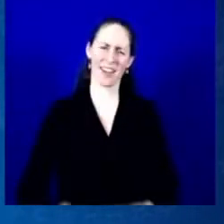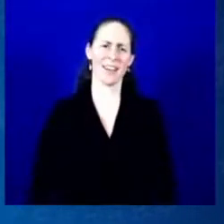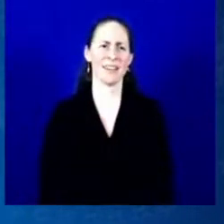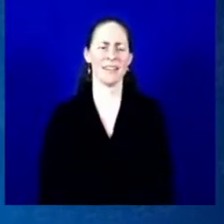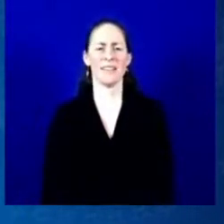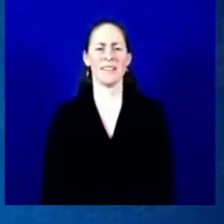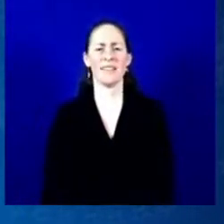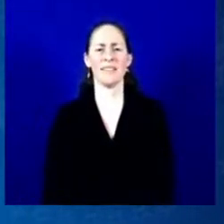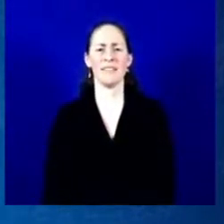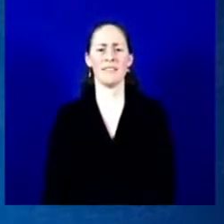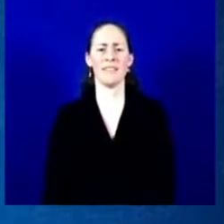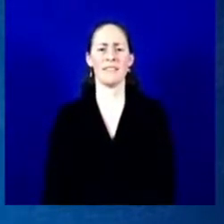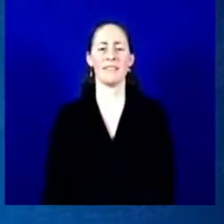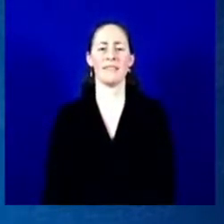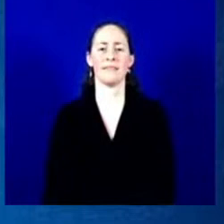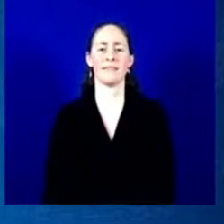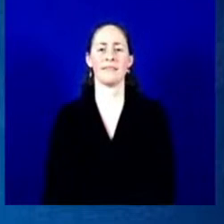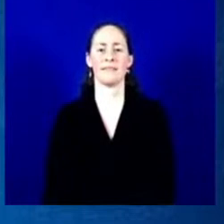So,